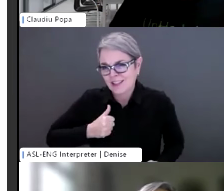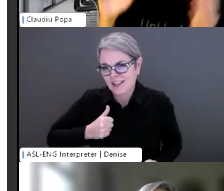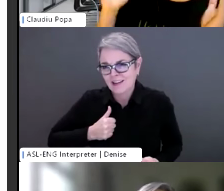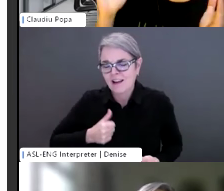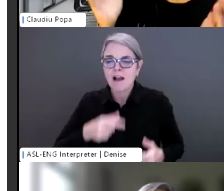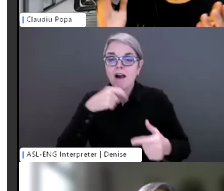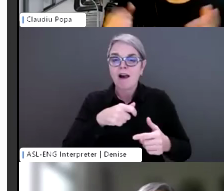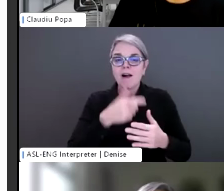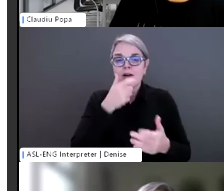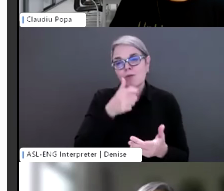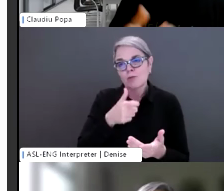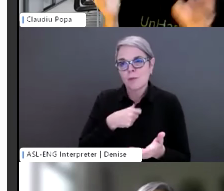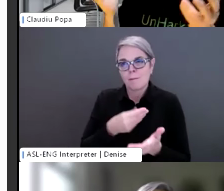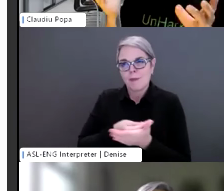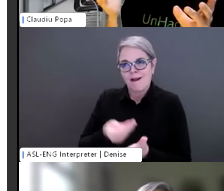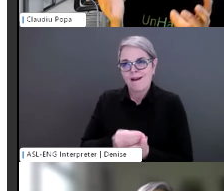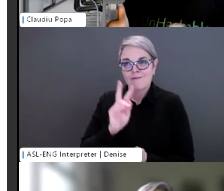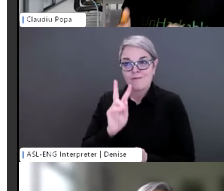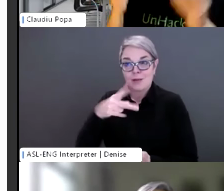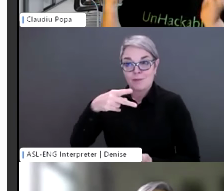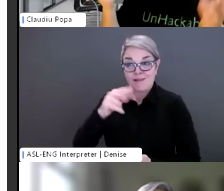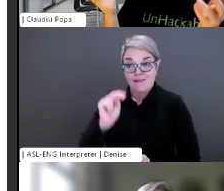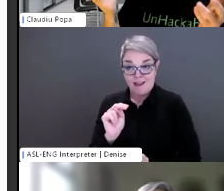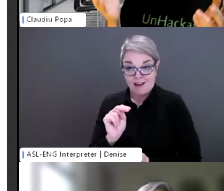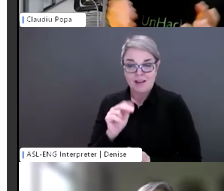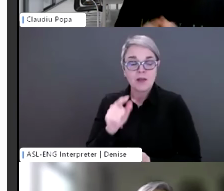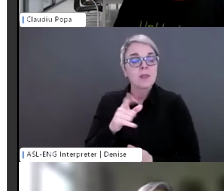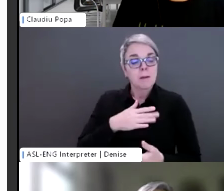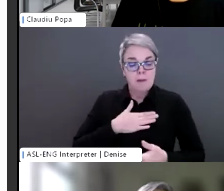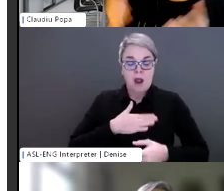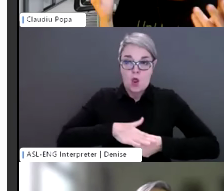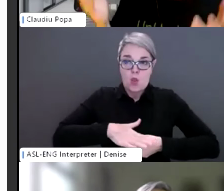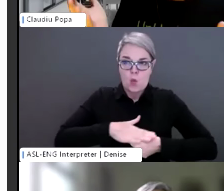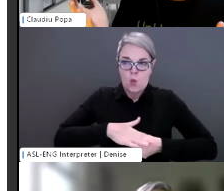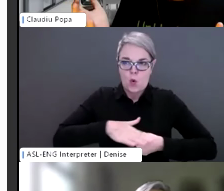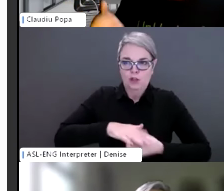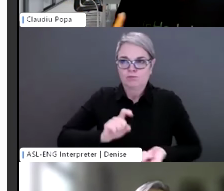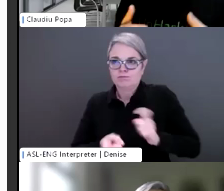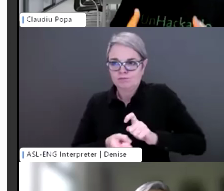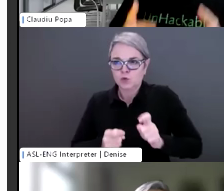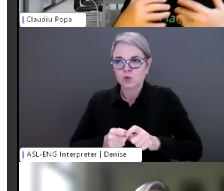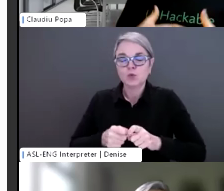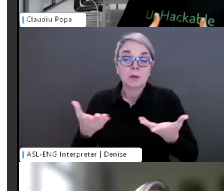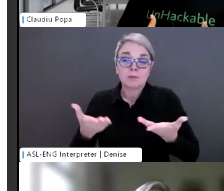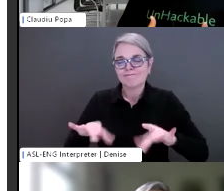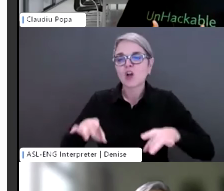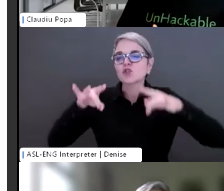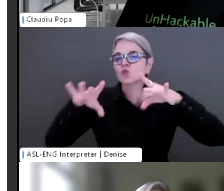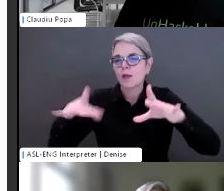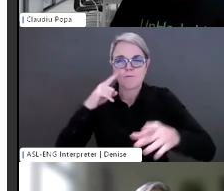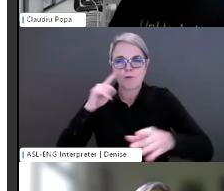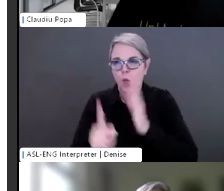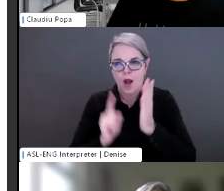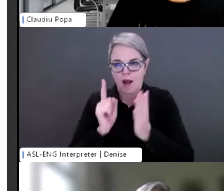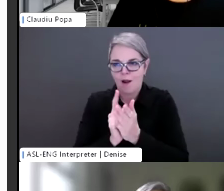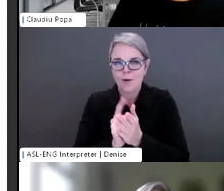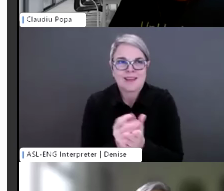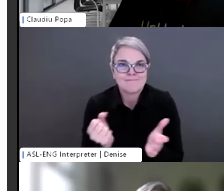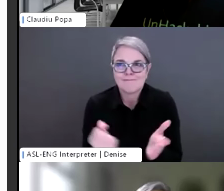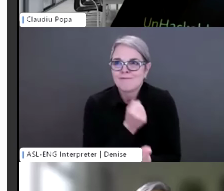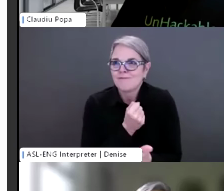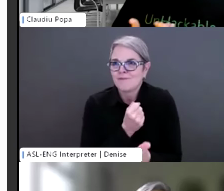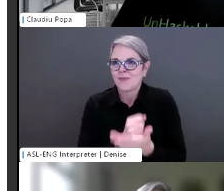changed to, let's say, Australia just for an hour while I watch a tennis match. And that's it. But I certainly would not trust a